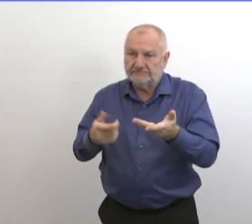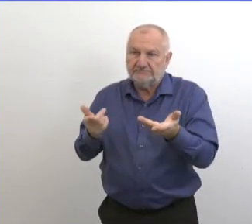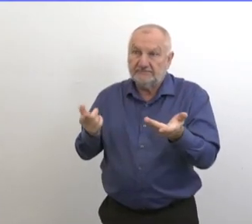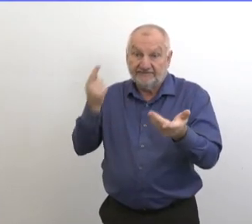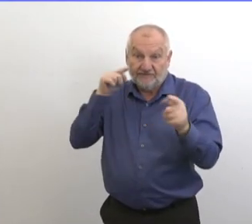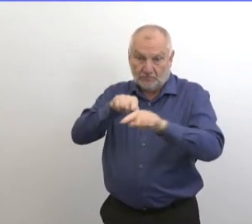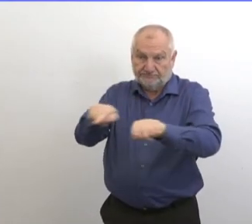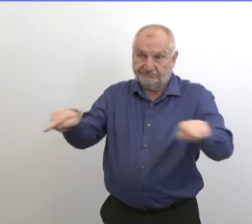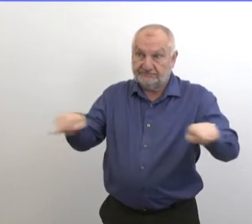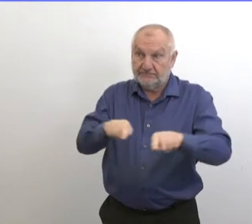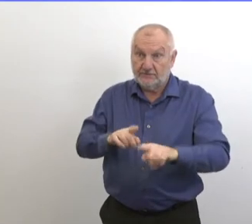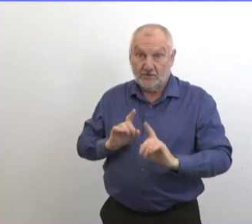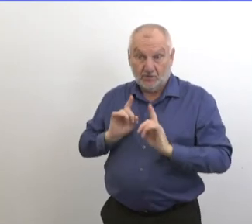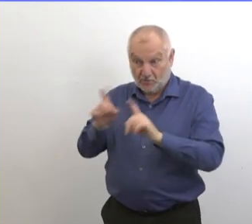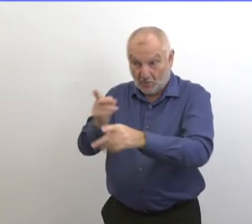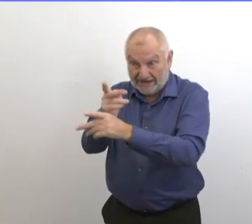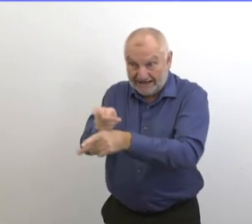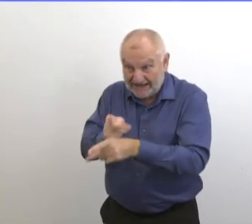Manitobans.